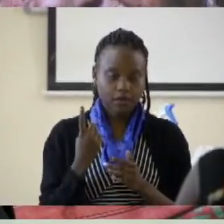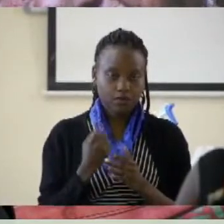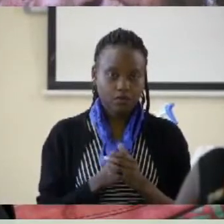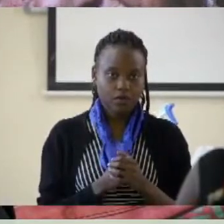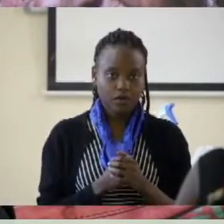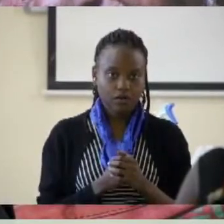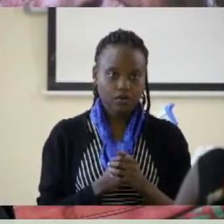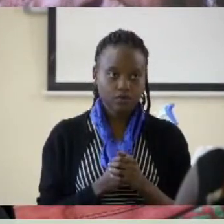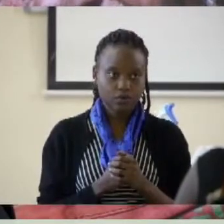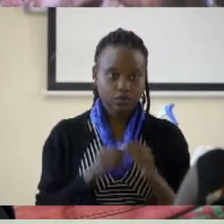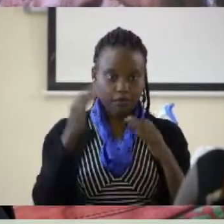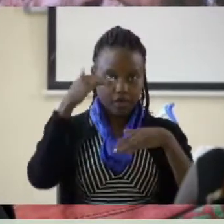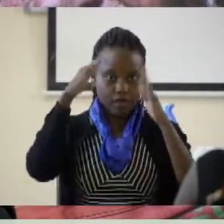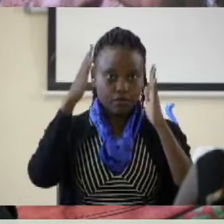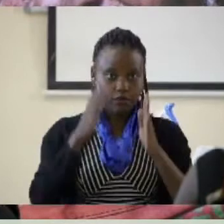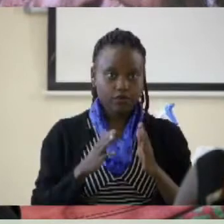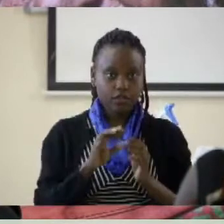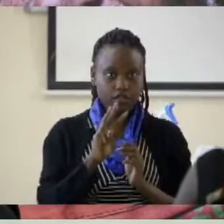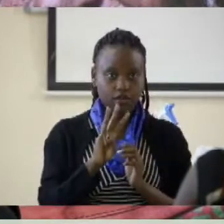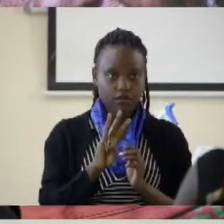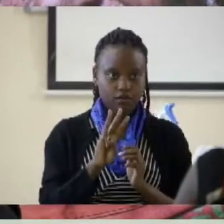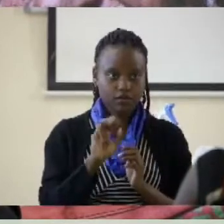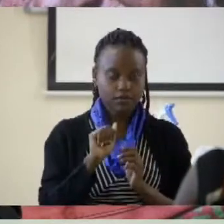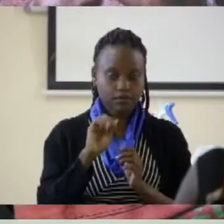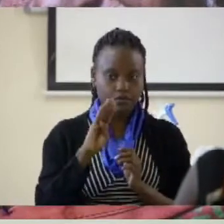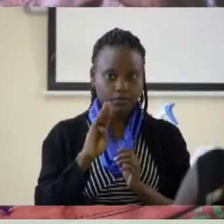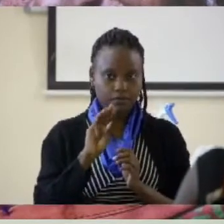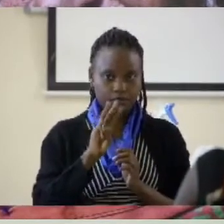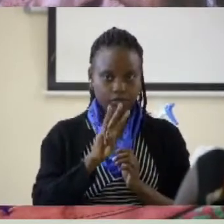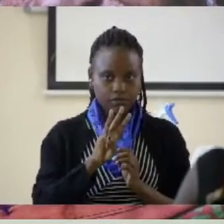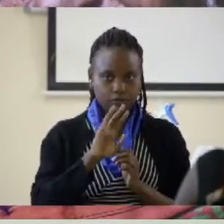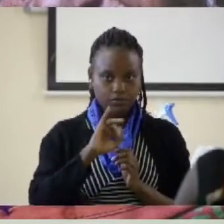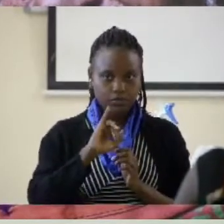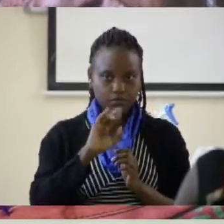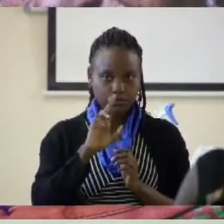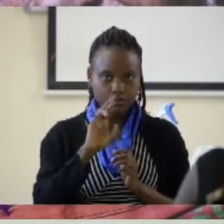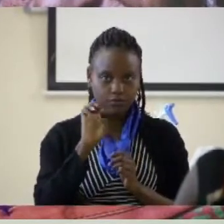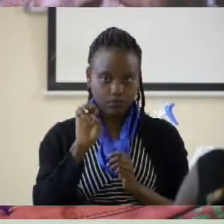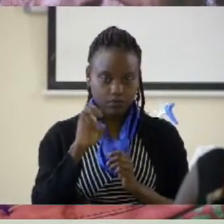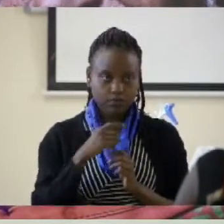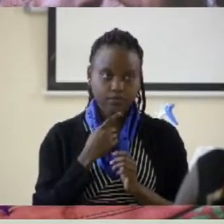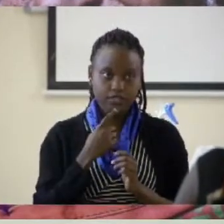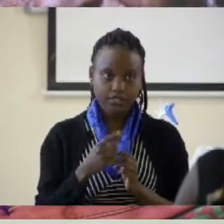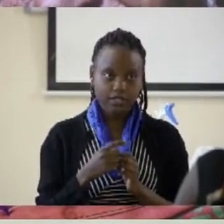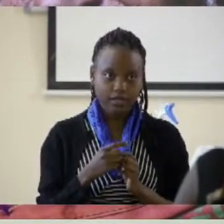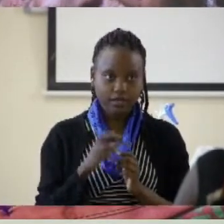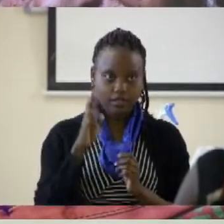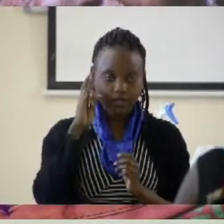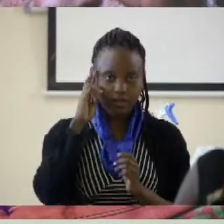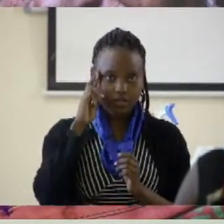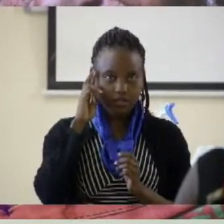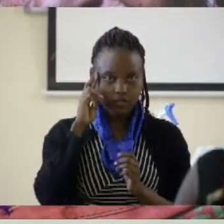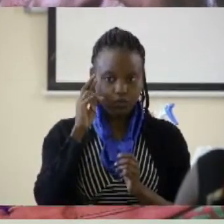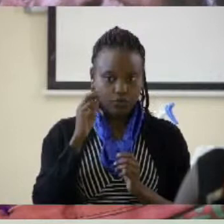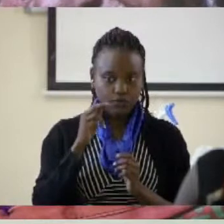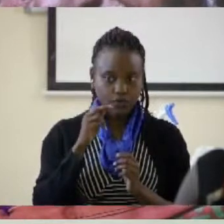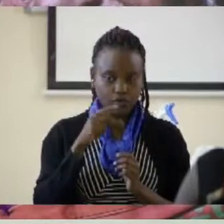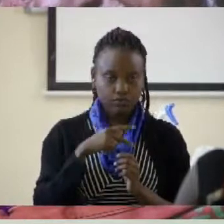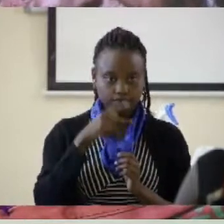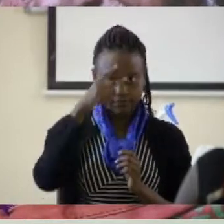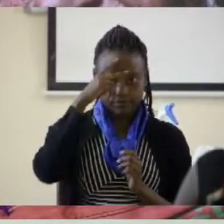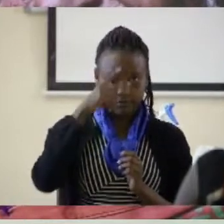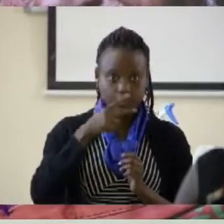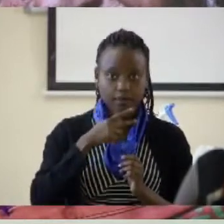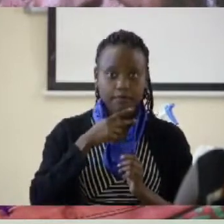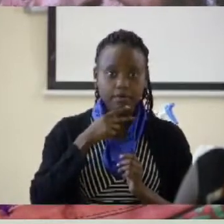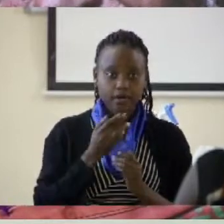by Professor Wabwile. And he said, there is no reason for a parent